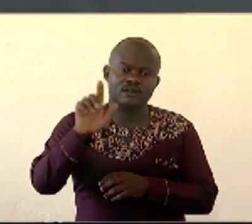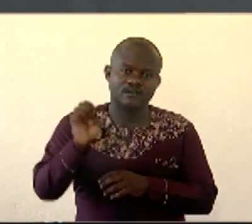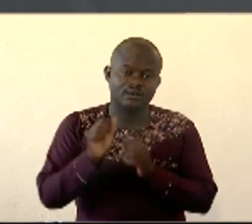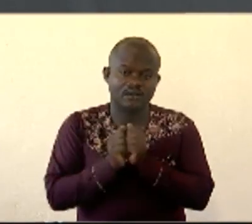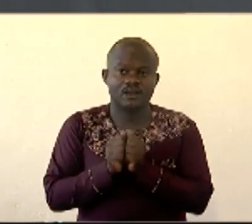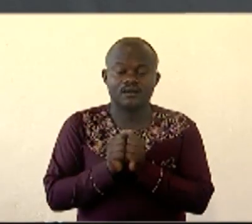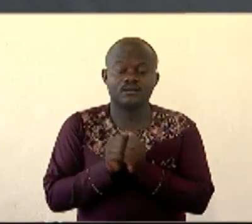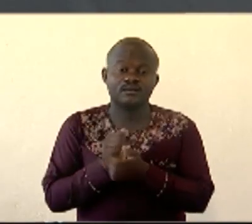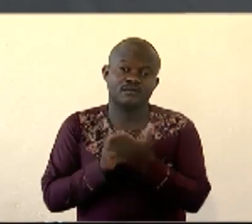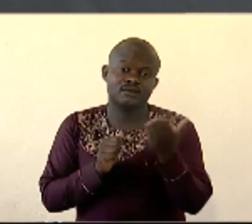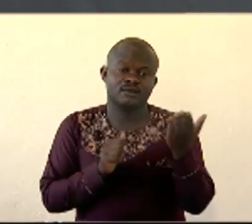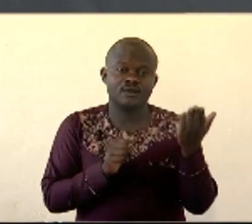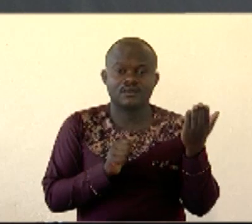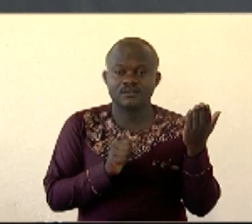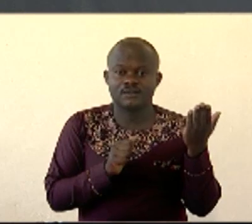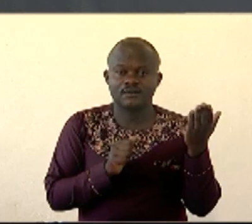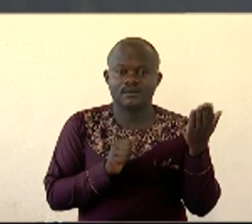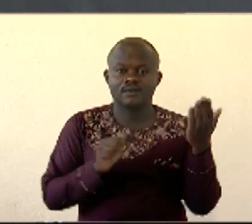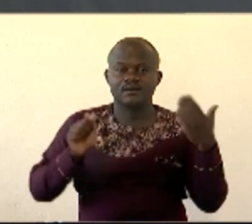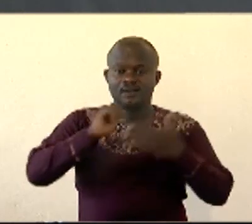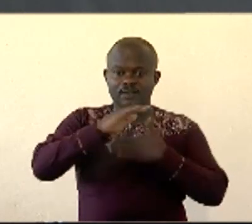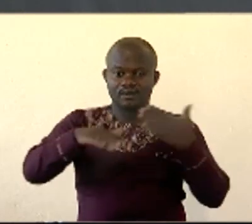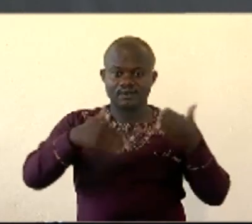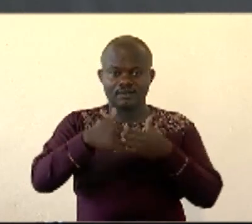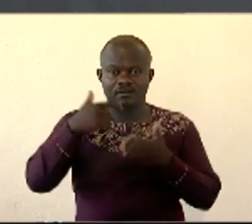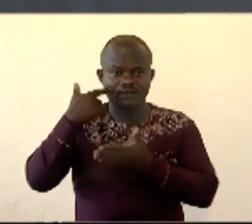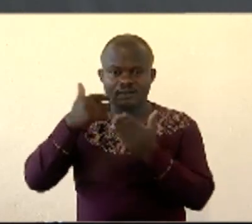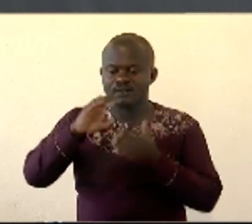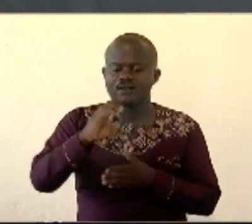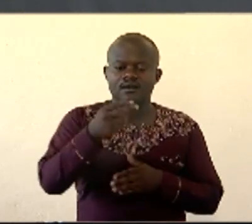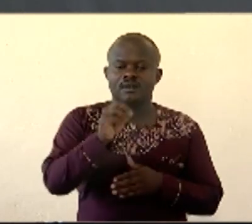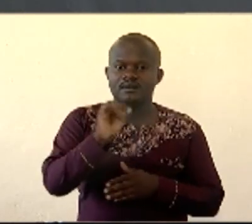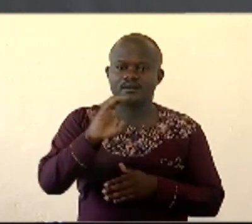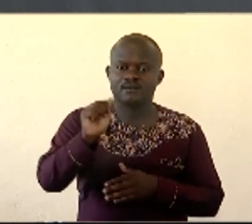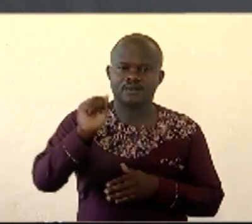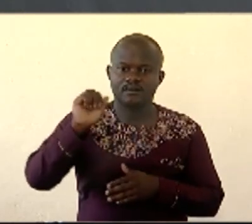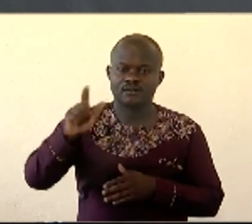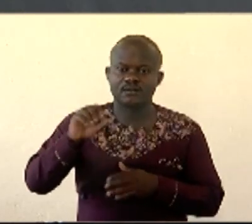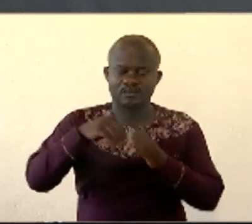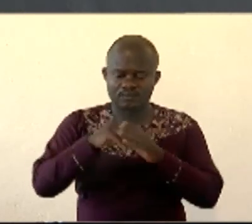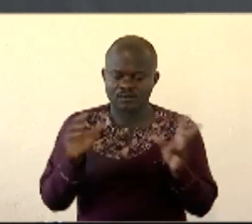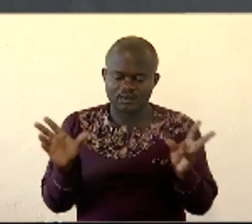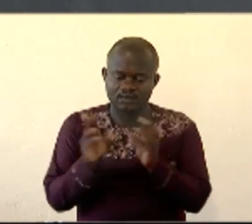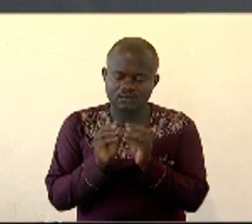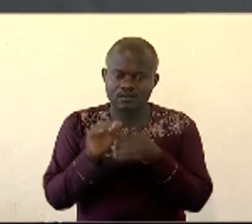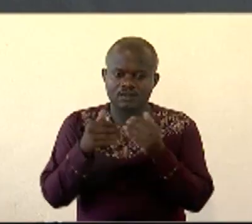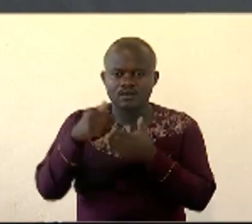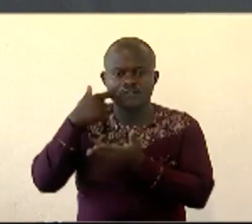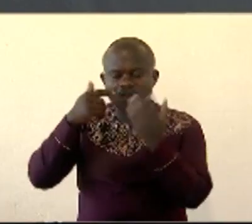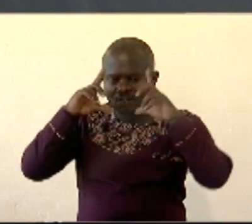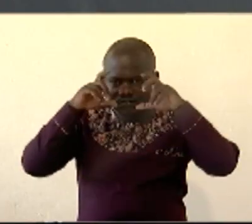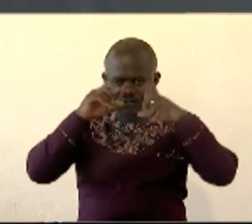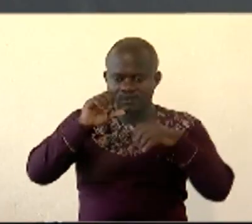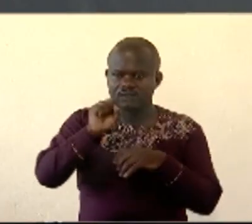you remember, you also be able to write a chemical equation or a summarized chemical equation for